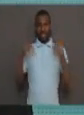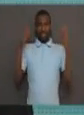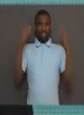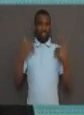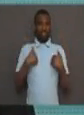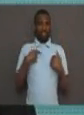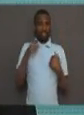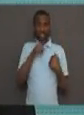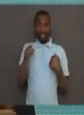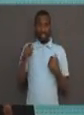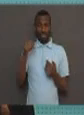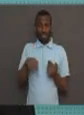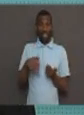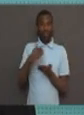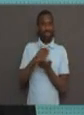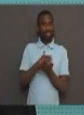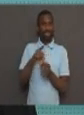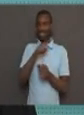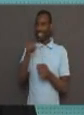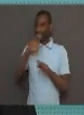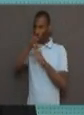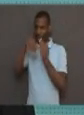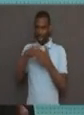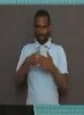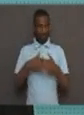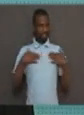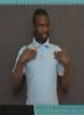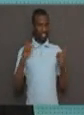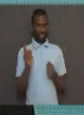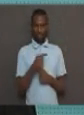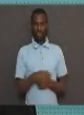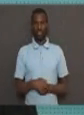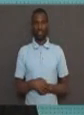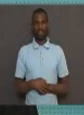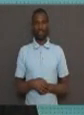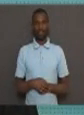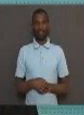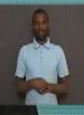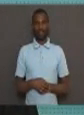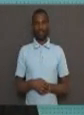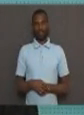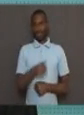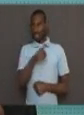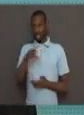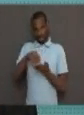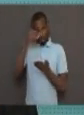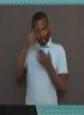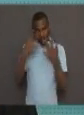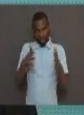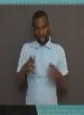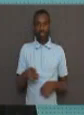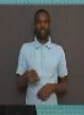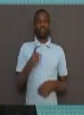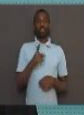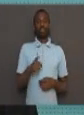Students, I hope that you found today's lesson as interesting as I did. You have